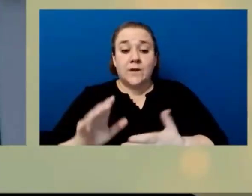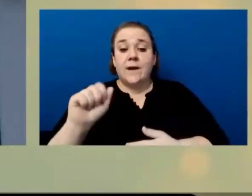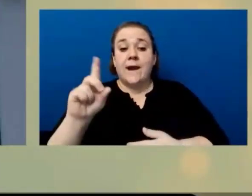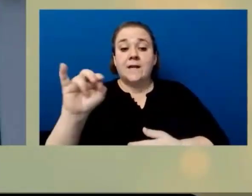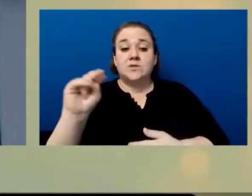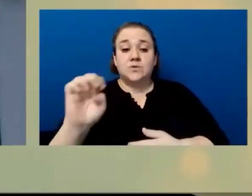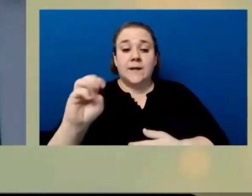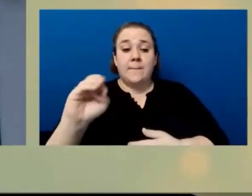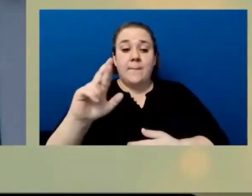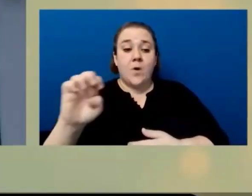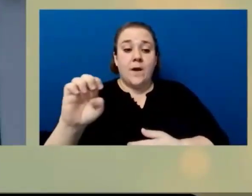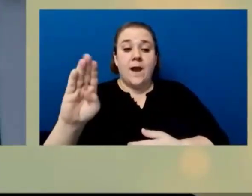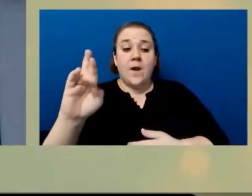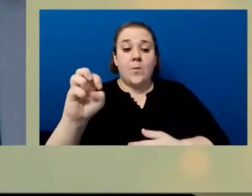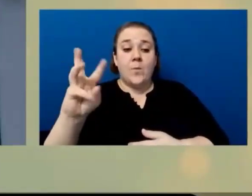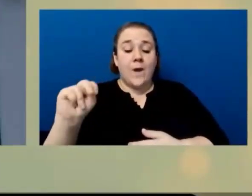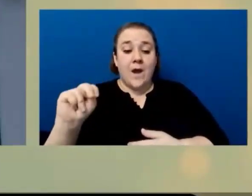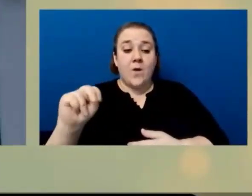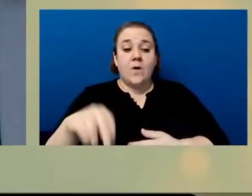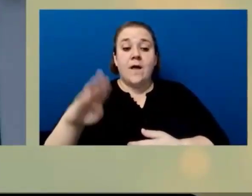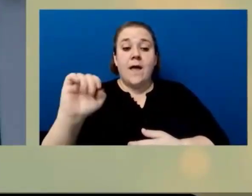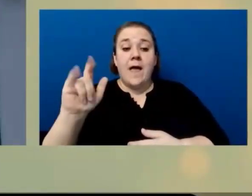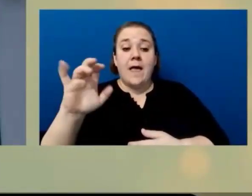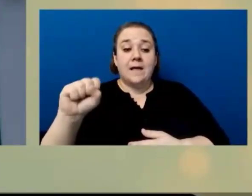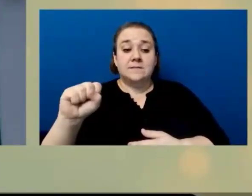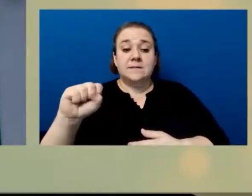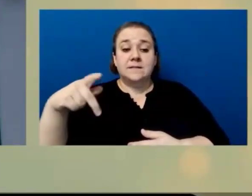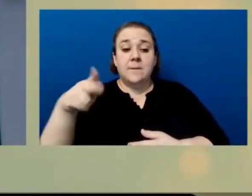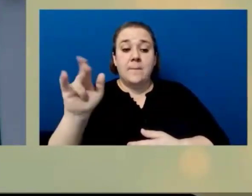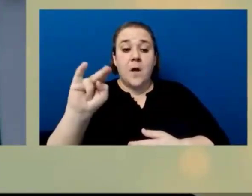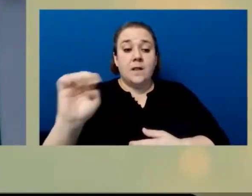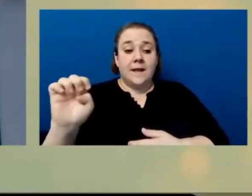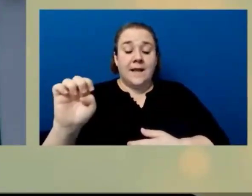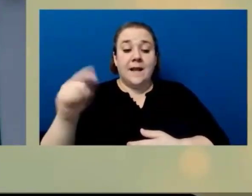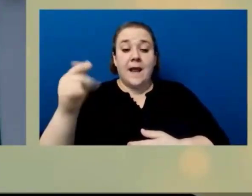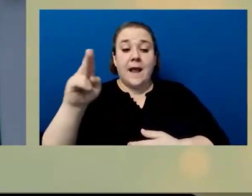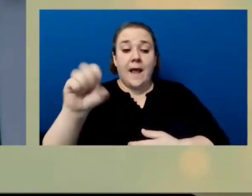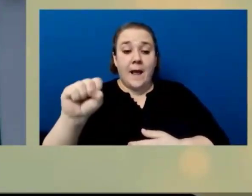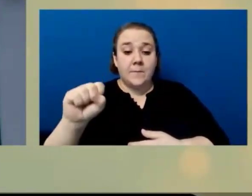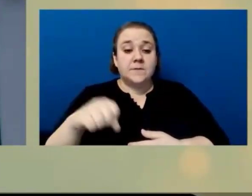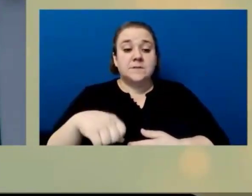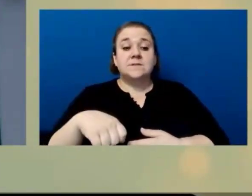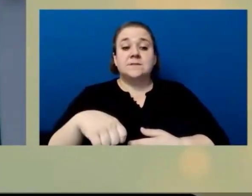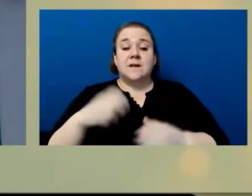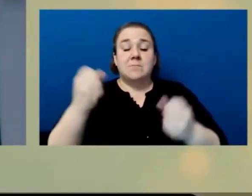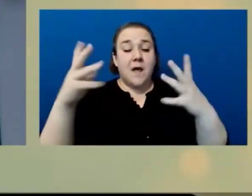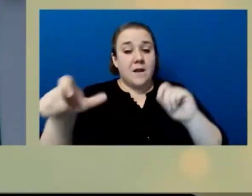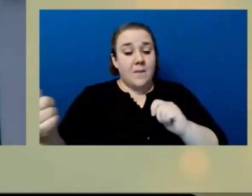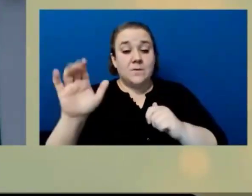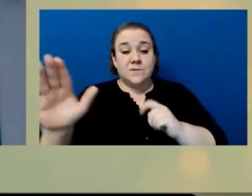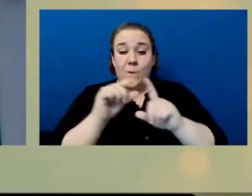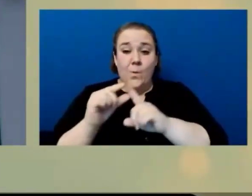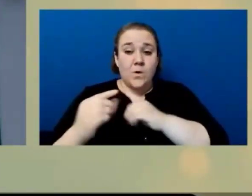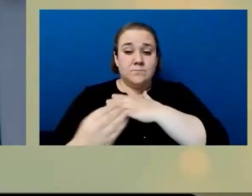and Alexis Pauline Gums, and so many others whose words and ideas inevitably make their way